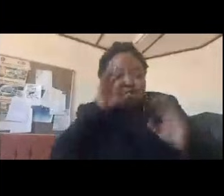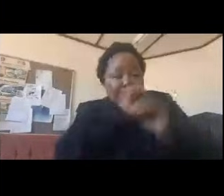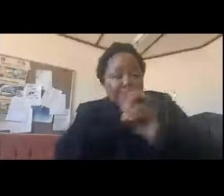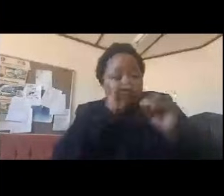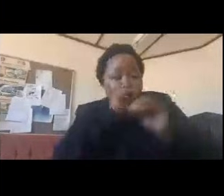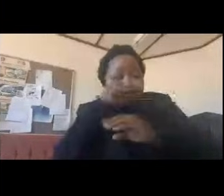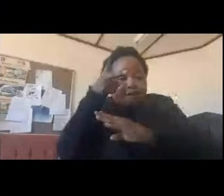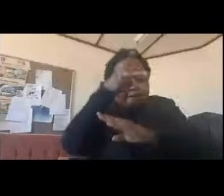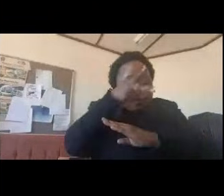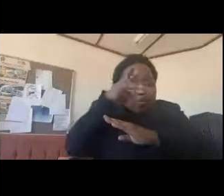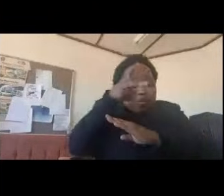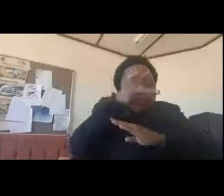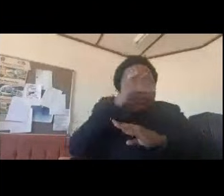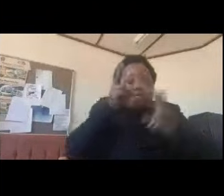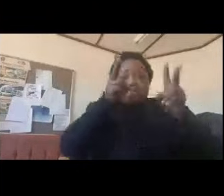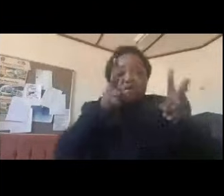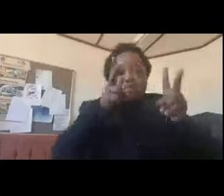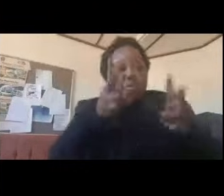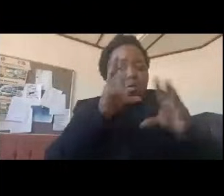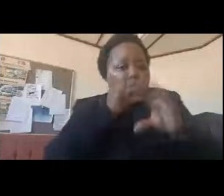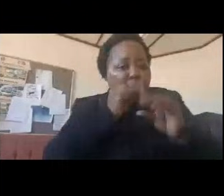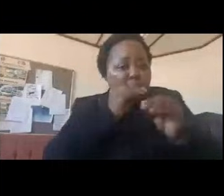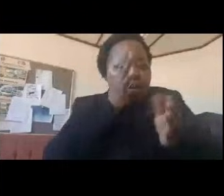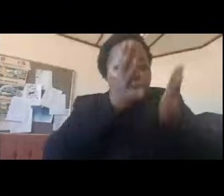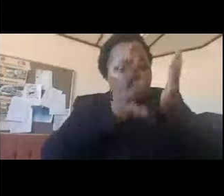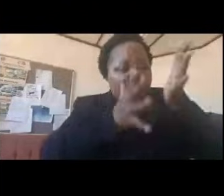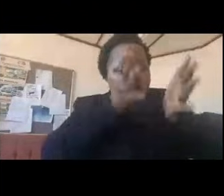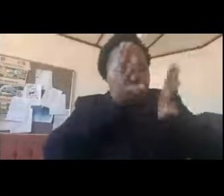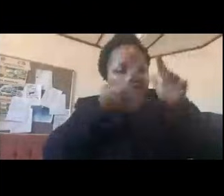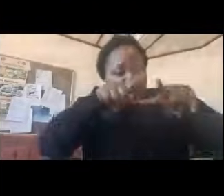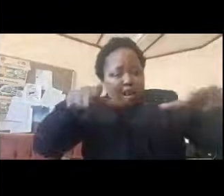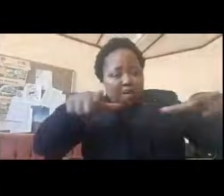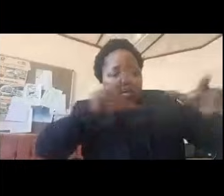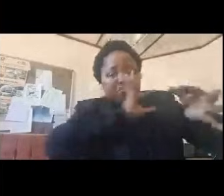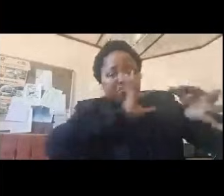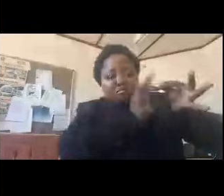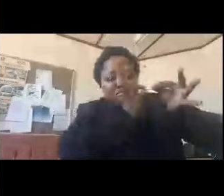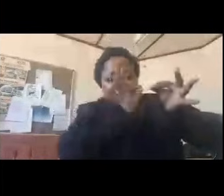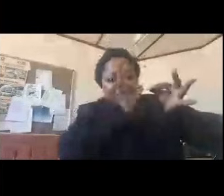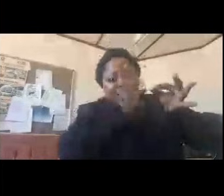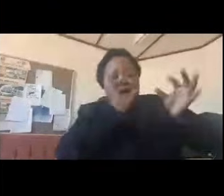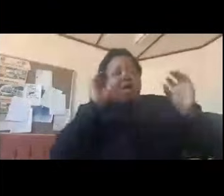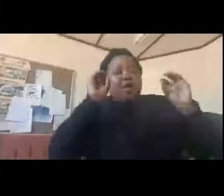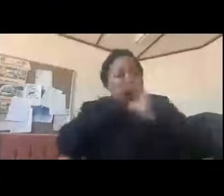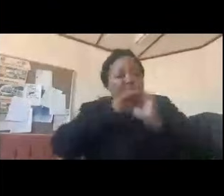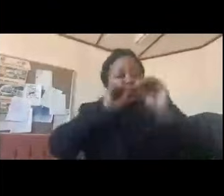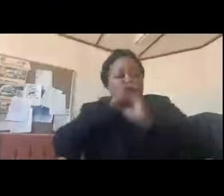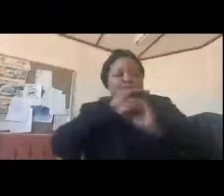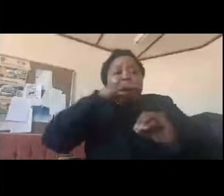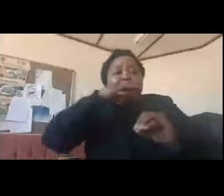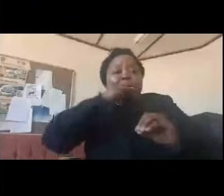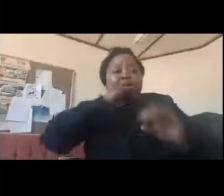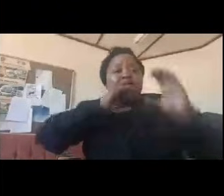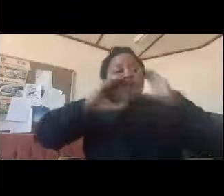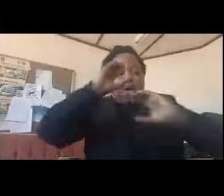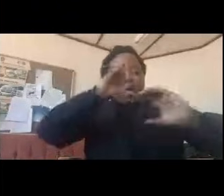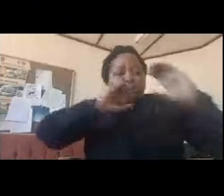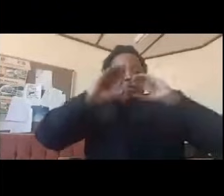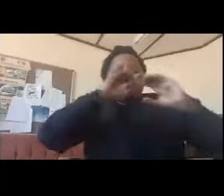speaking. There's no sign language interpretation there as well. That communication becomes a barrier. And